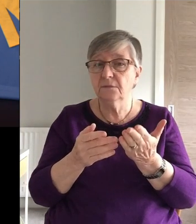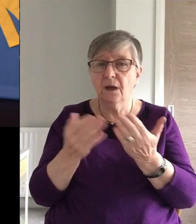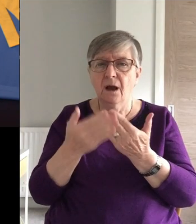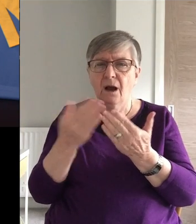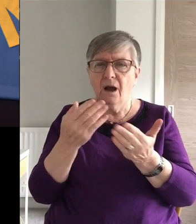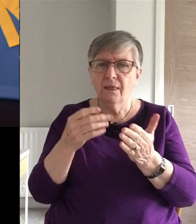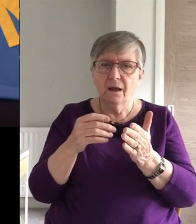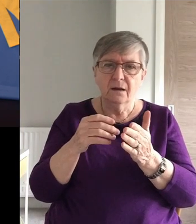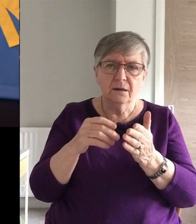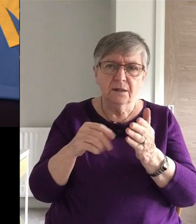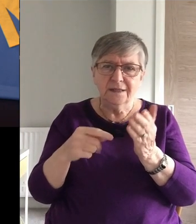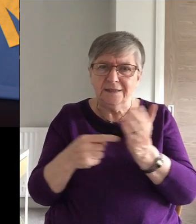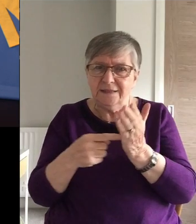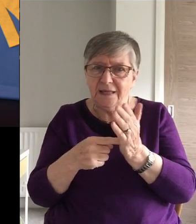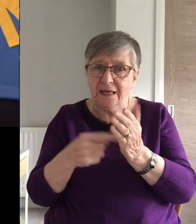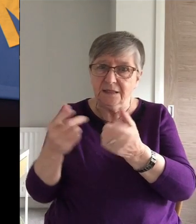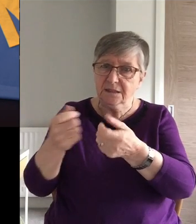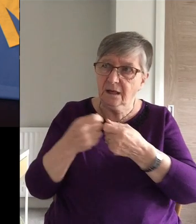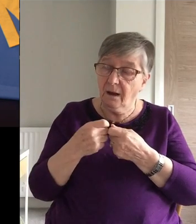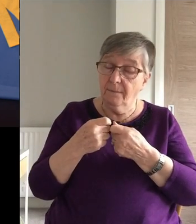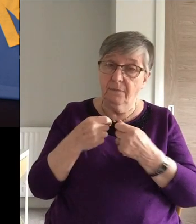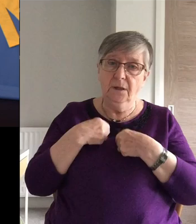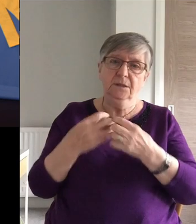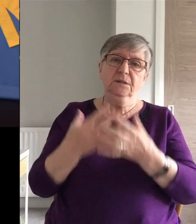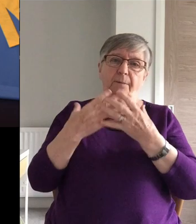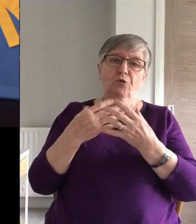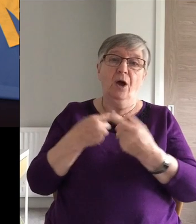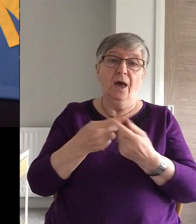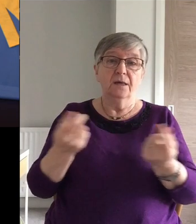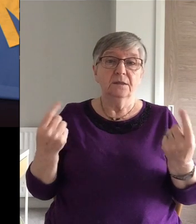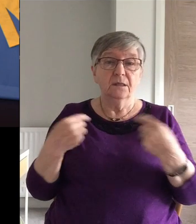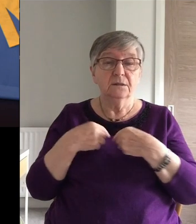Other trials come and take us completely by surprise.